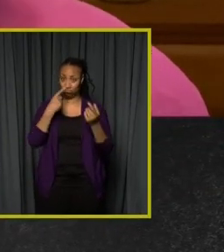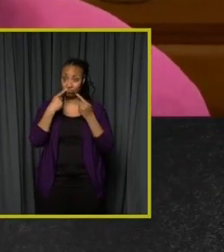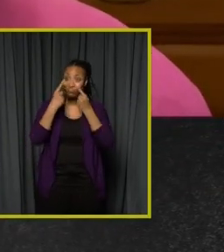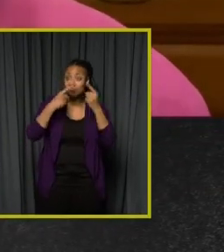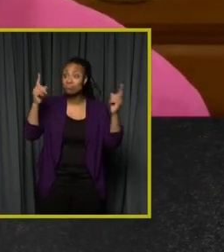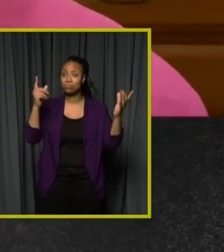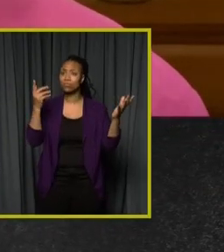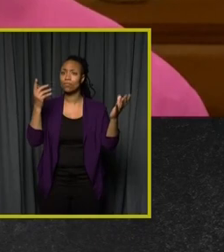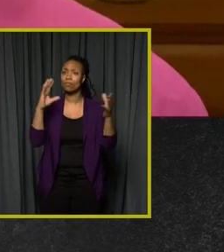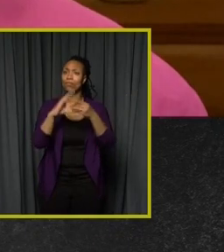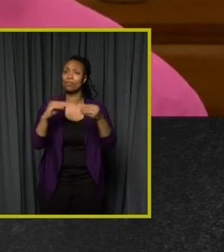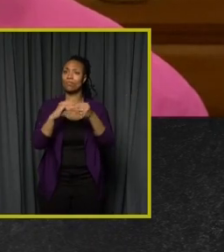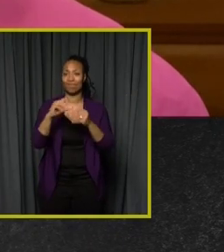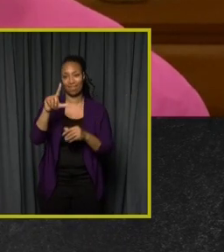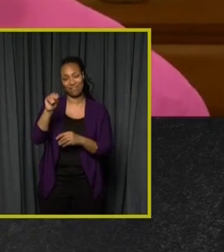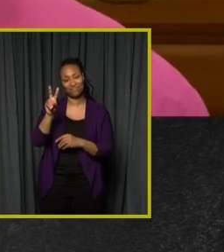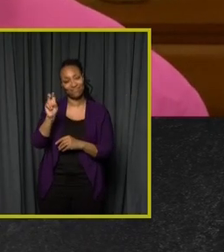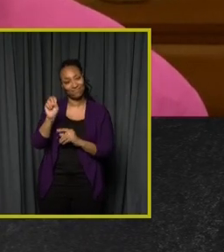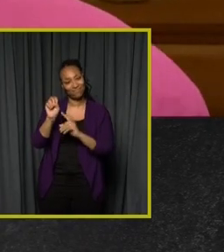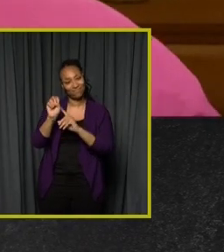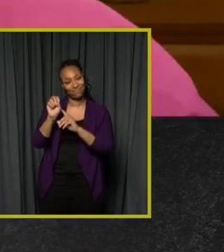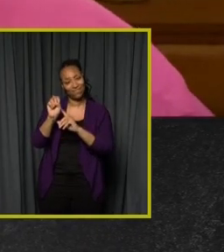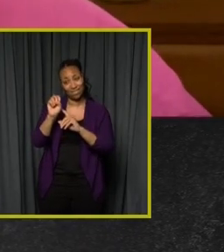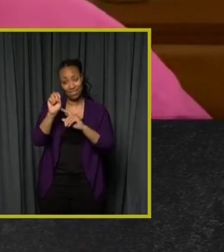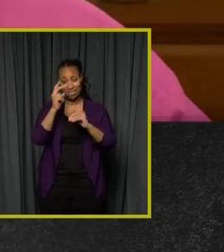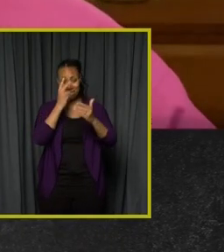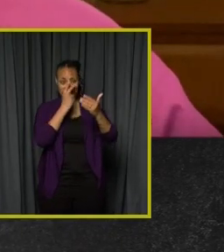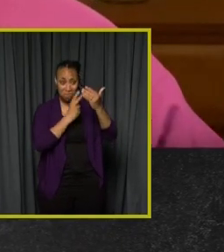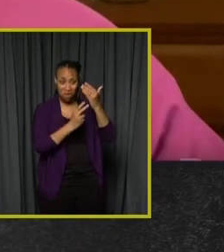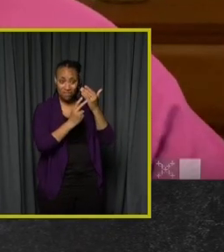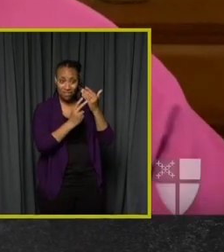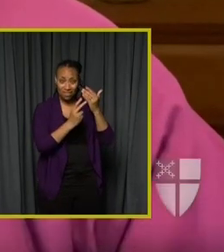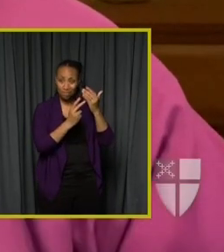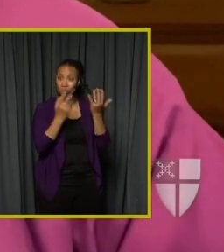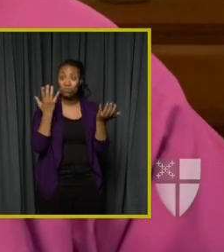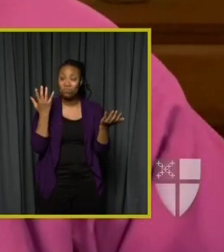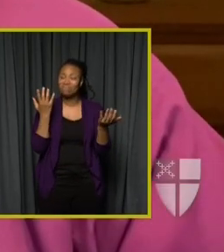We prophesy and stand for prophetic witness because we love.